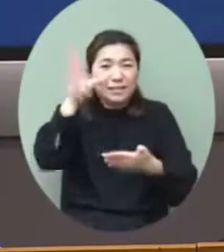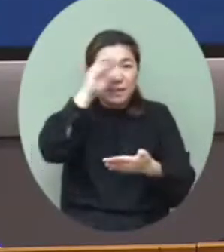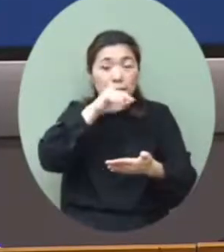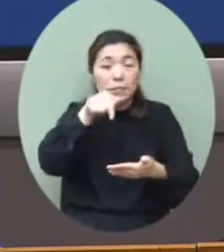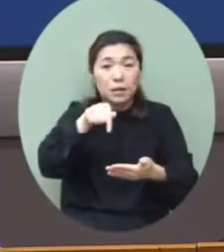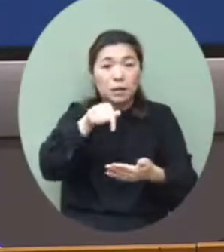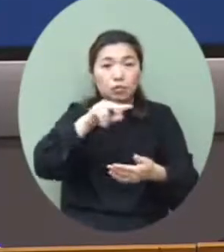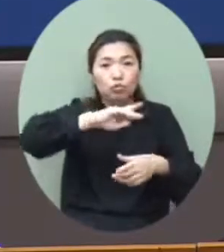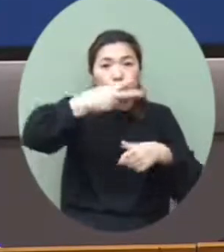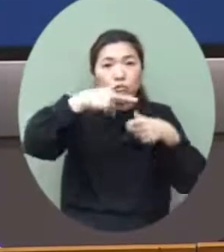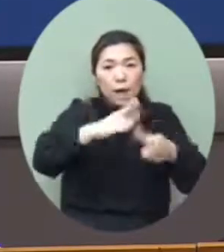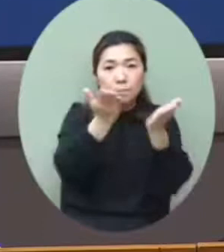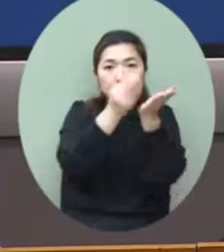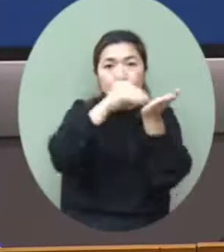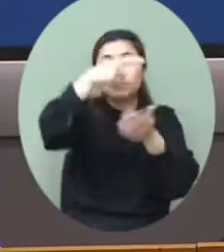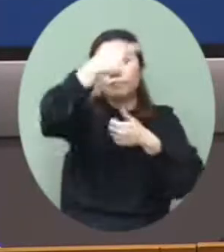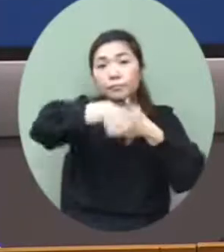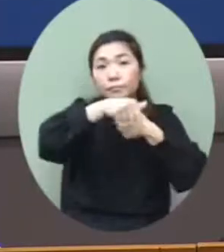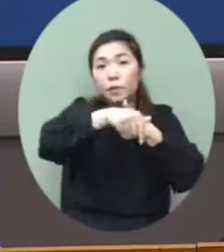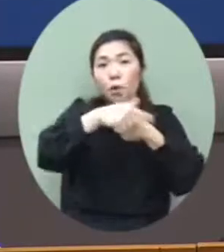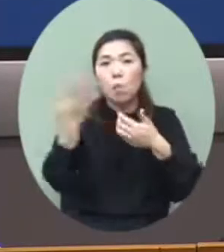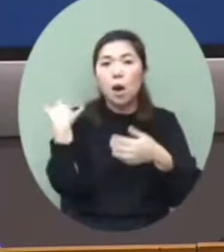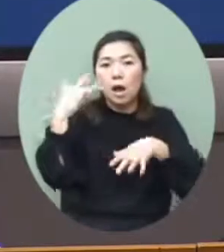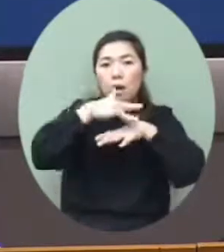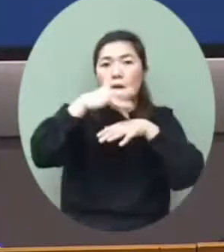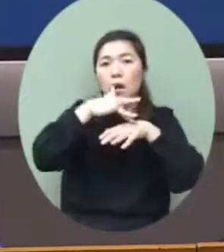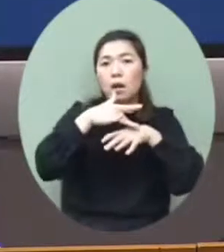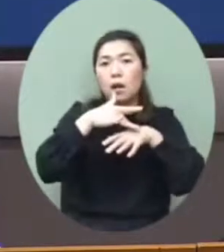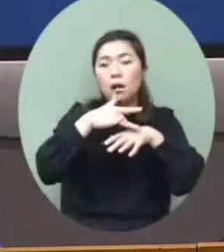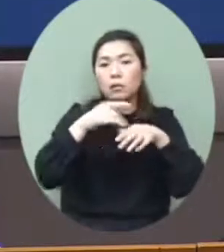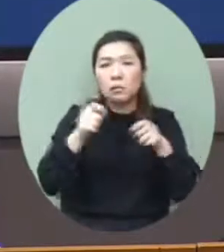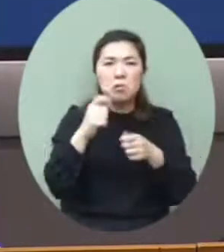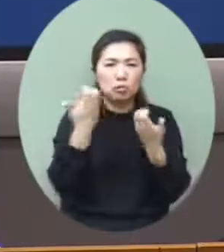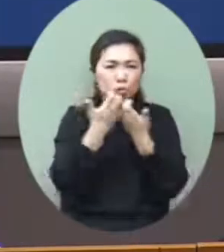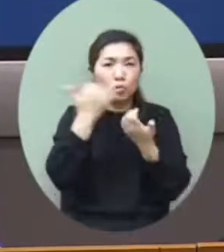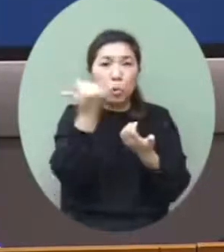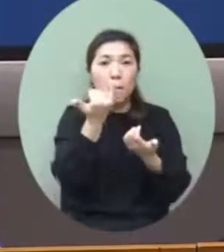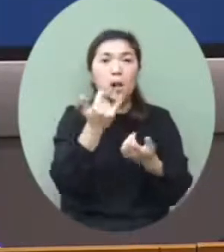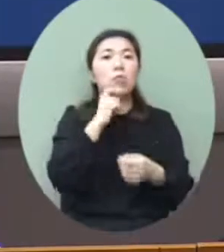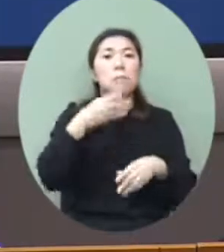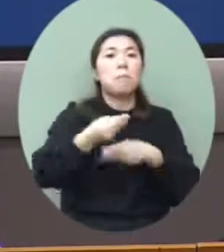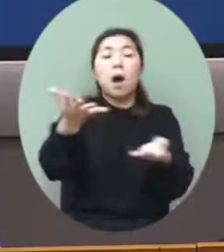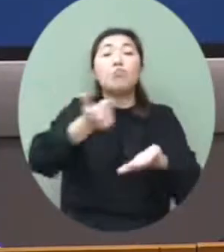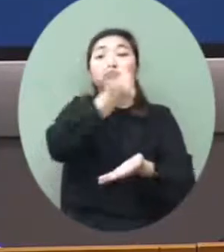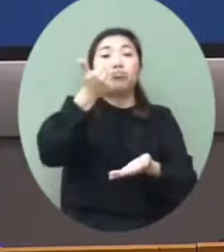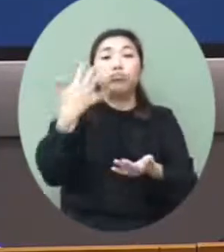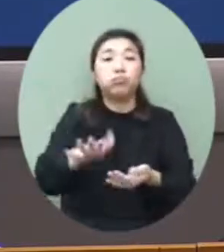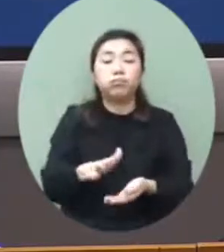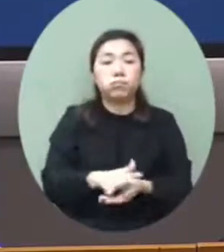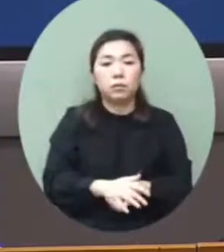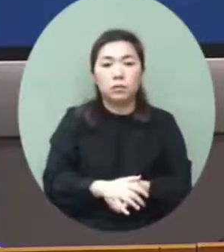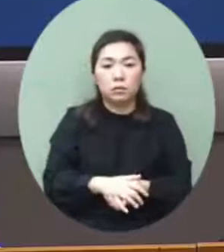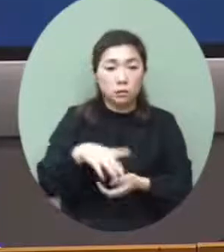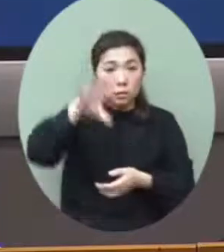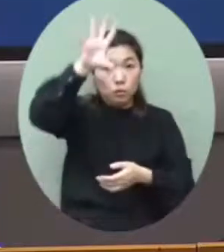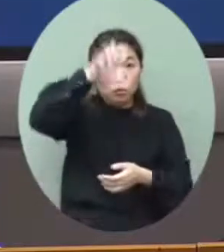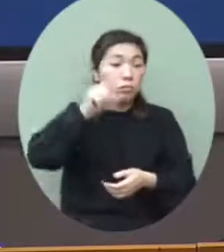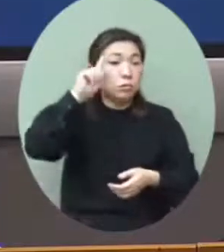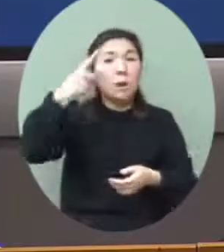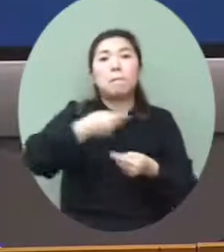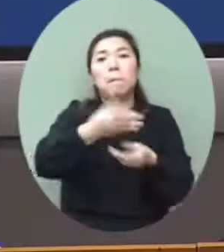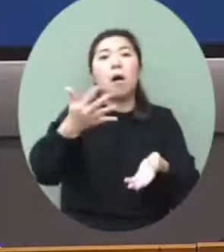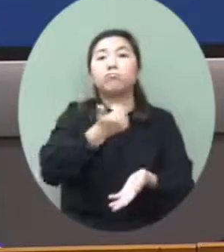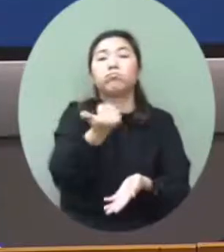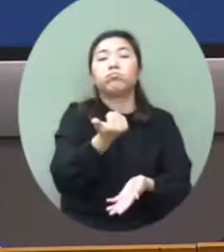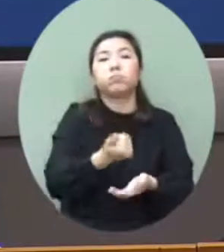the midnight of the night before yesterday, they were approached